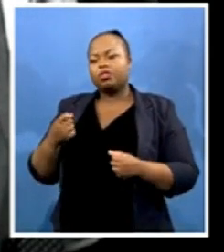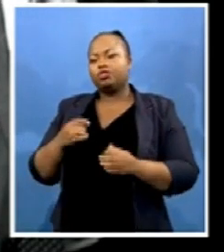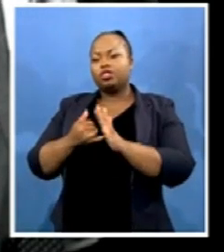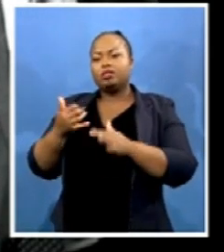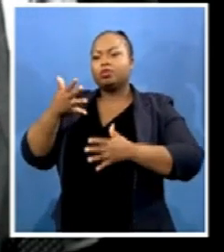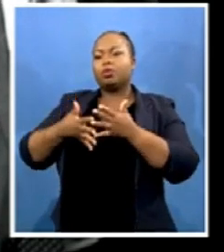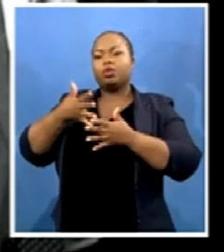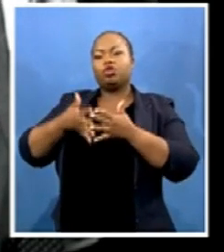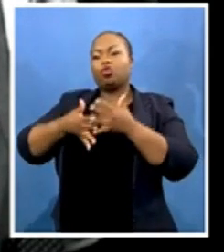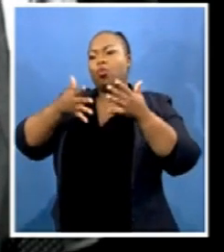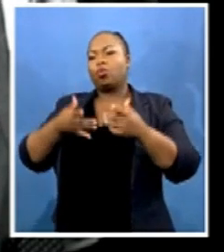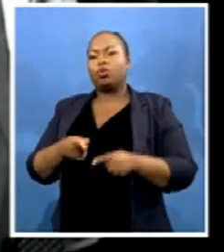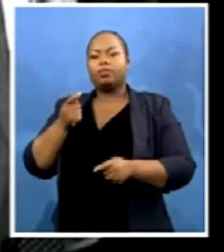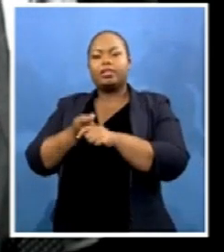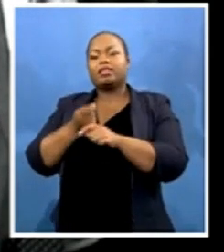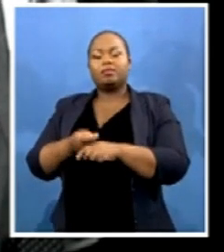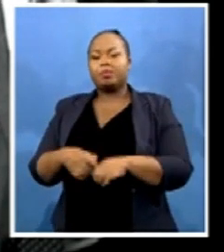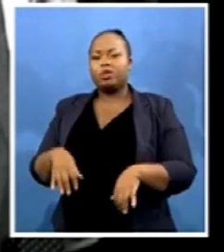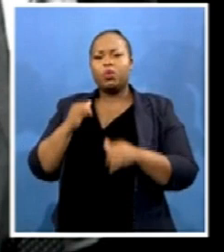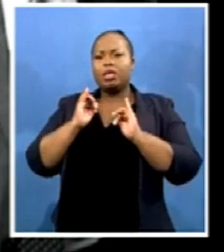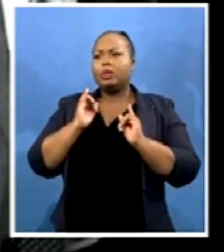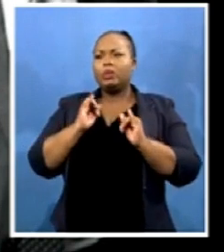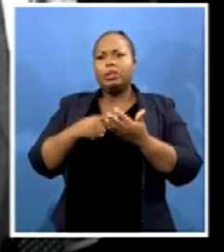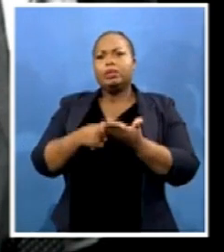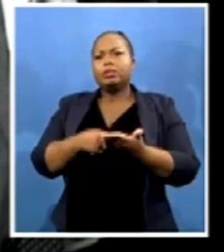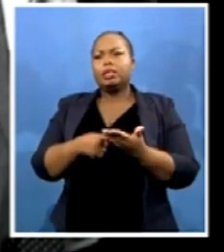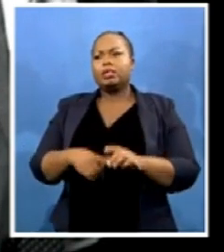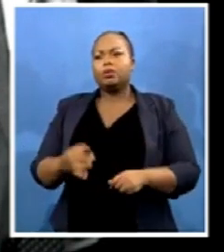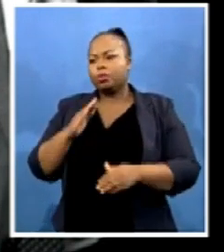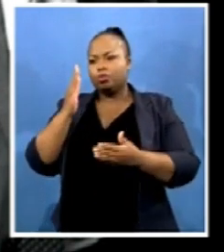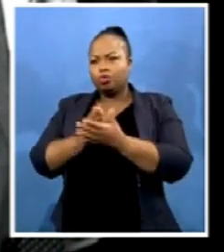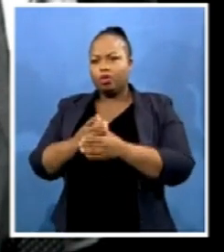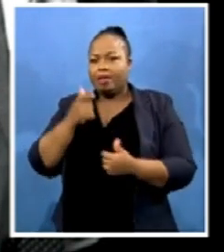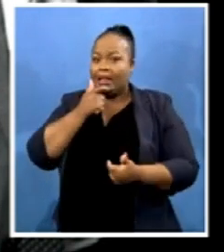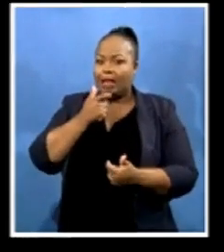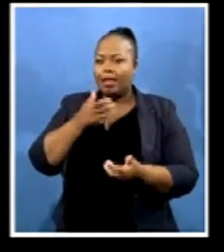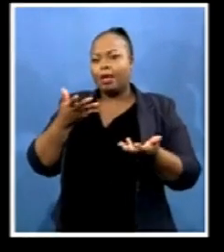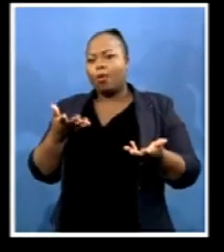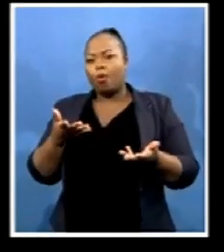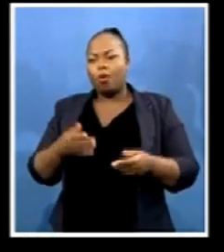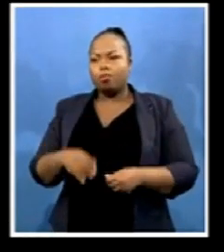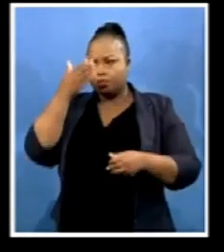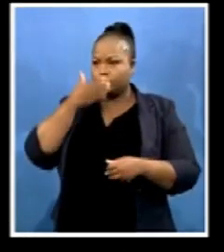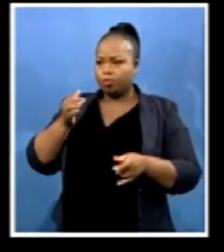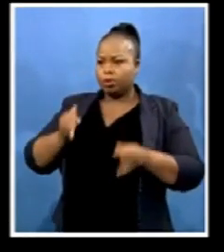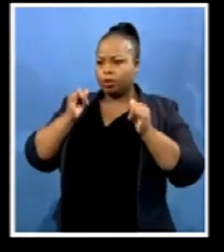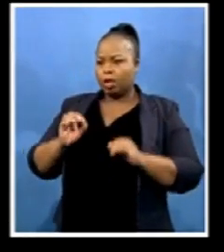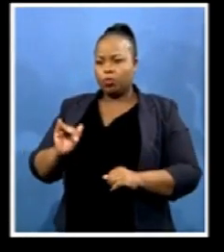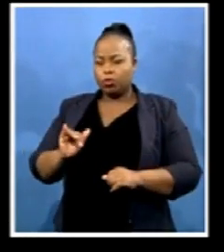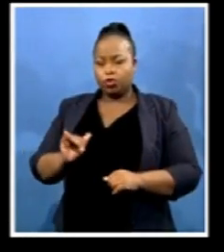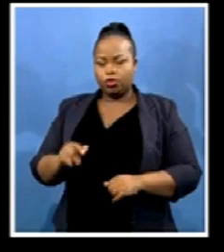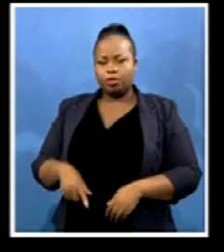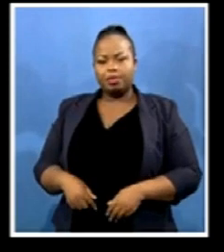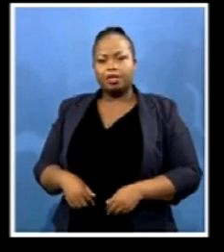serious conversation, and you are not sure whether to laugh or to stay serious. And Madiba, in